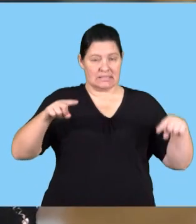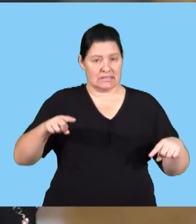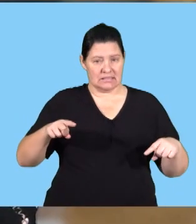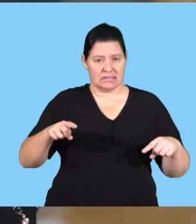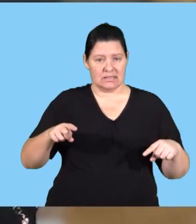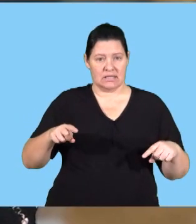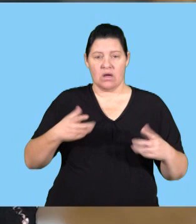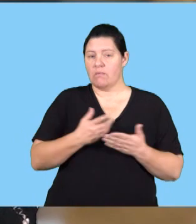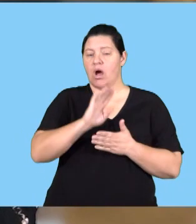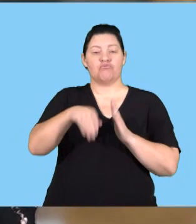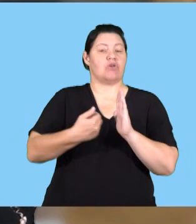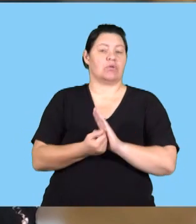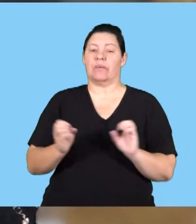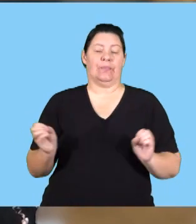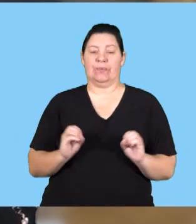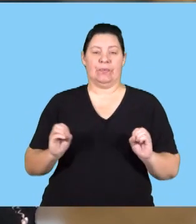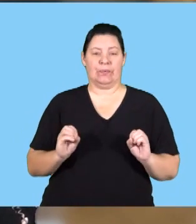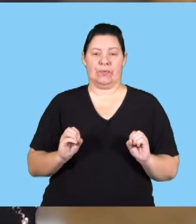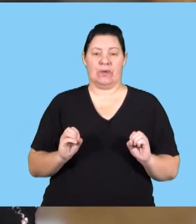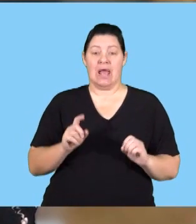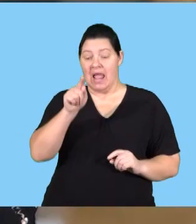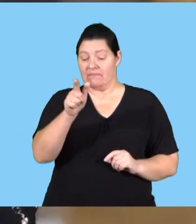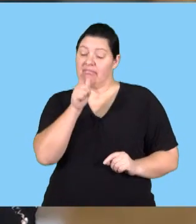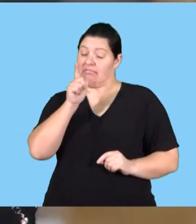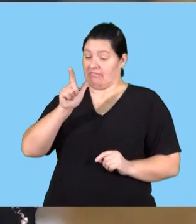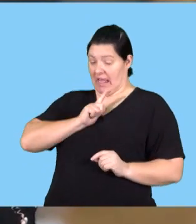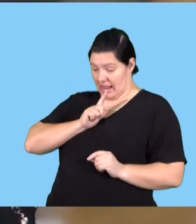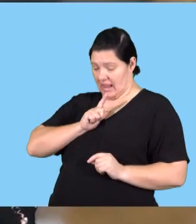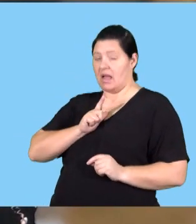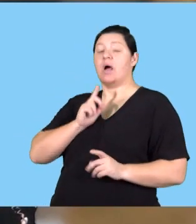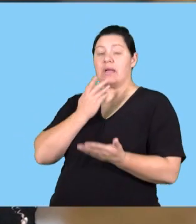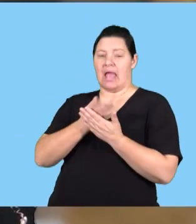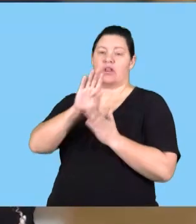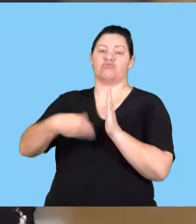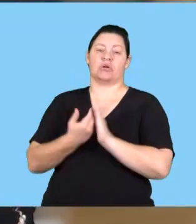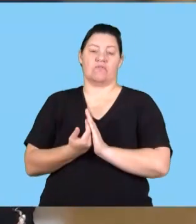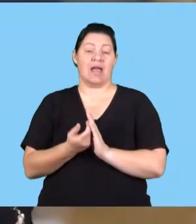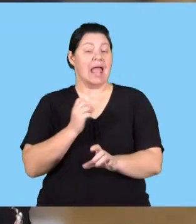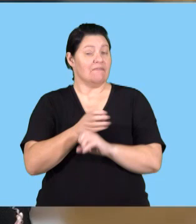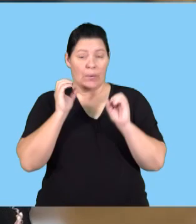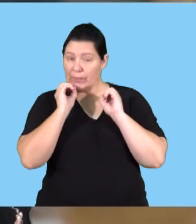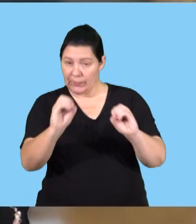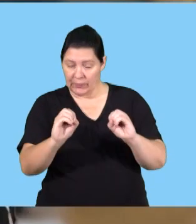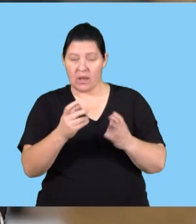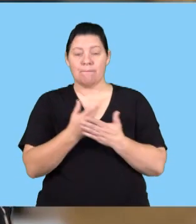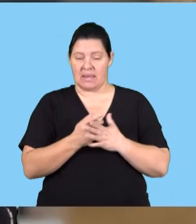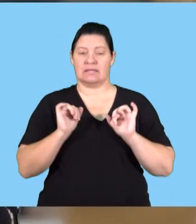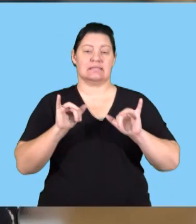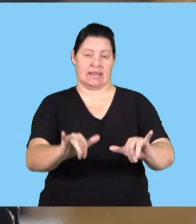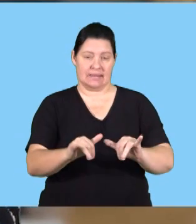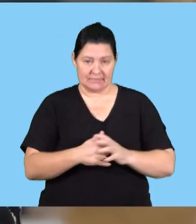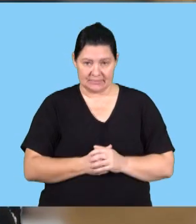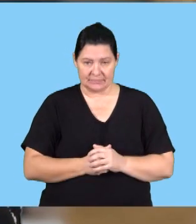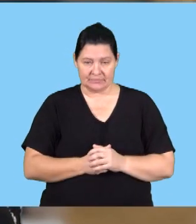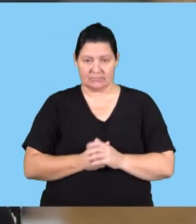rates, we don't round off unless if it is stated, if the question requires you to